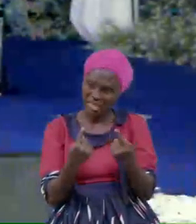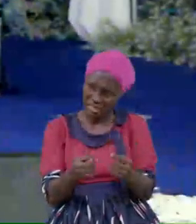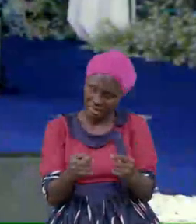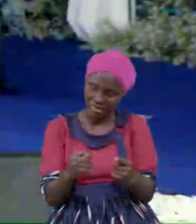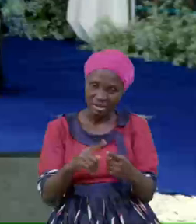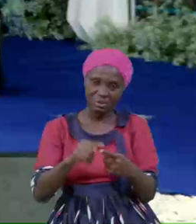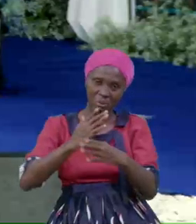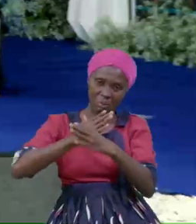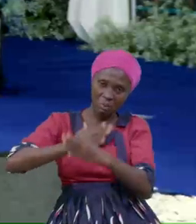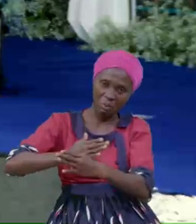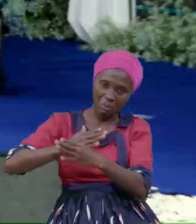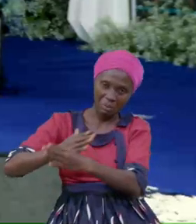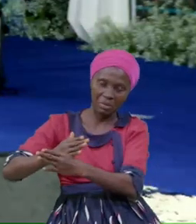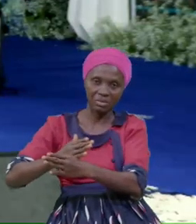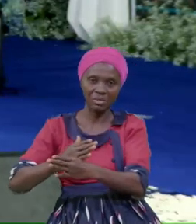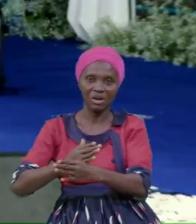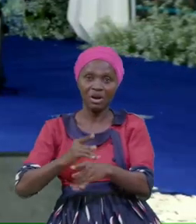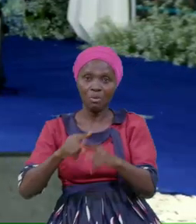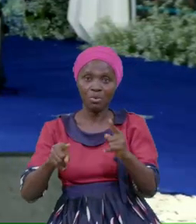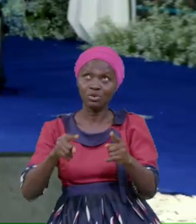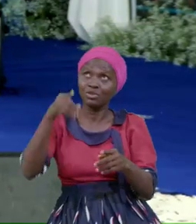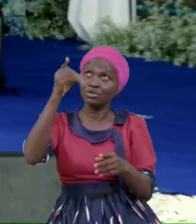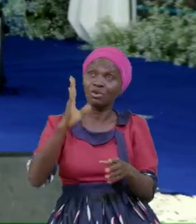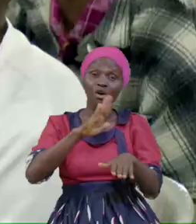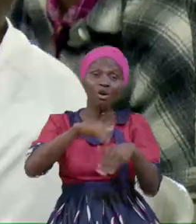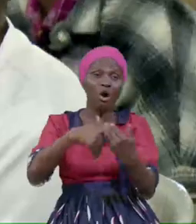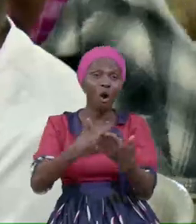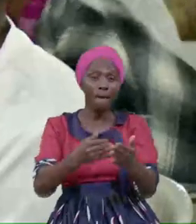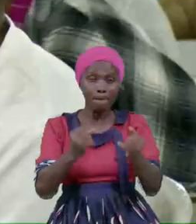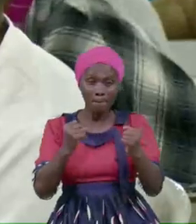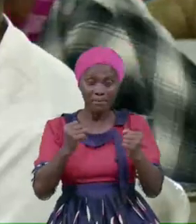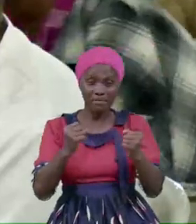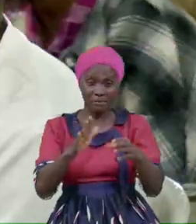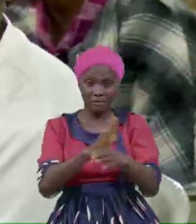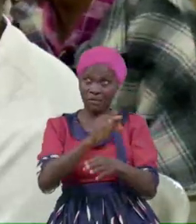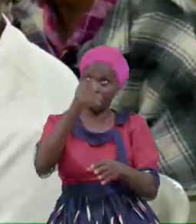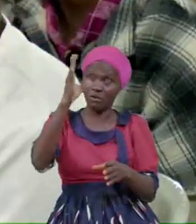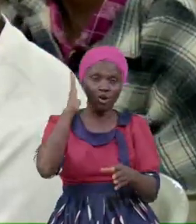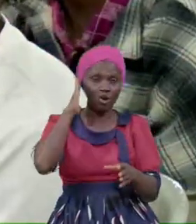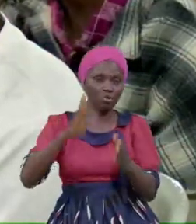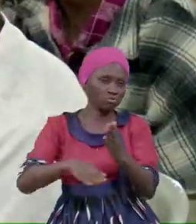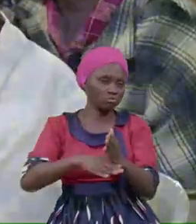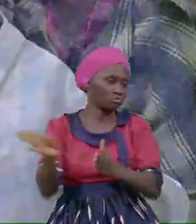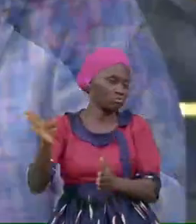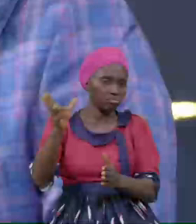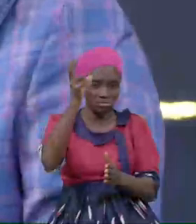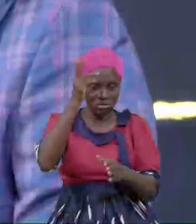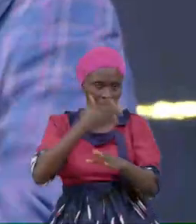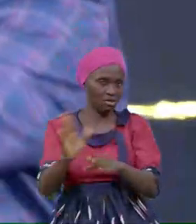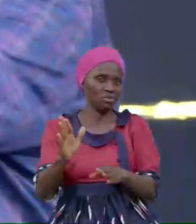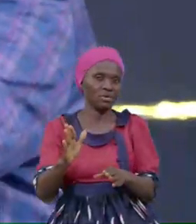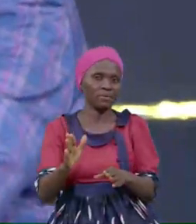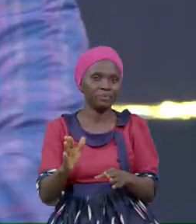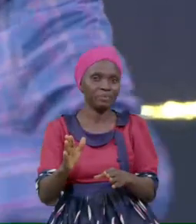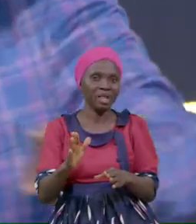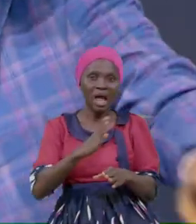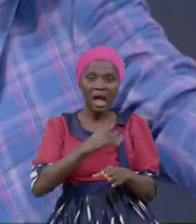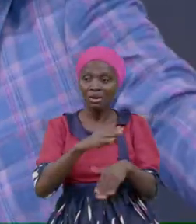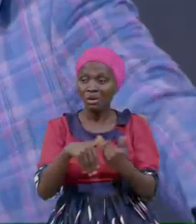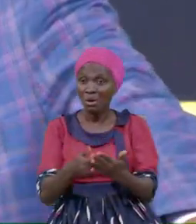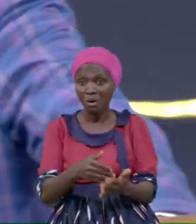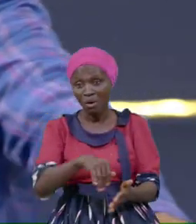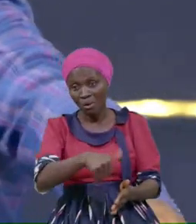The Almighty will knock him off your way. And all those who say, no, no, it's not good